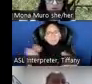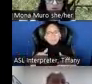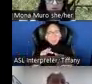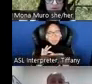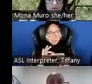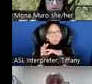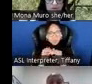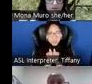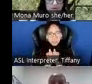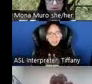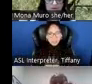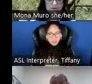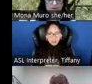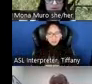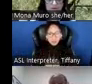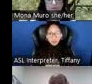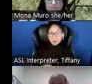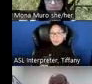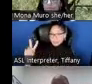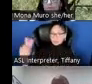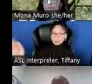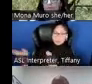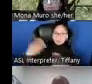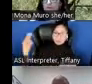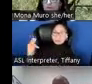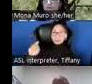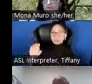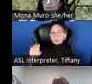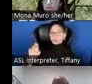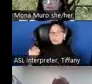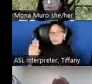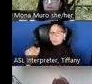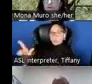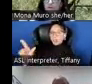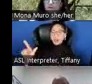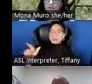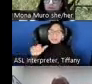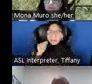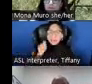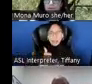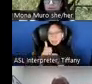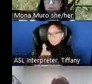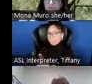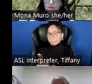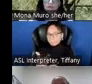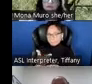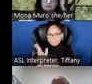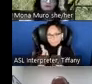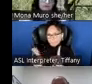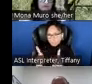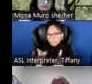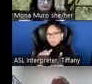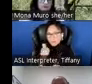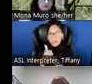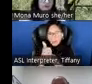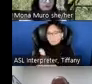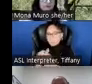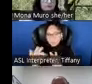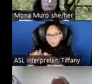violence hasn't served most families. Protection is important. How can we talk about that in a way that